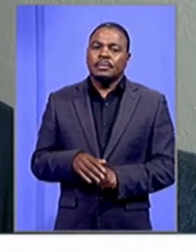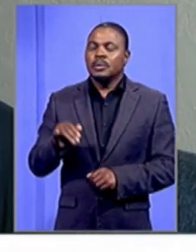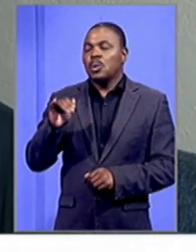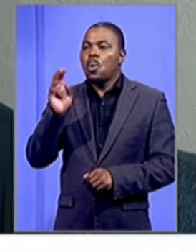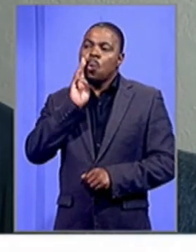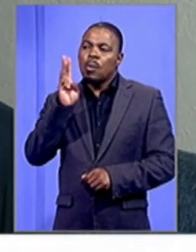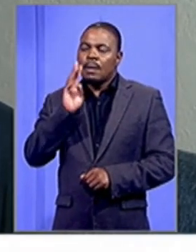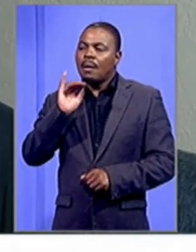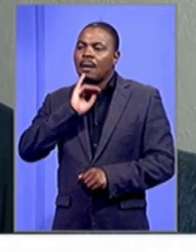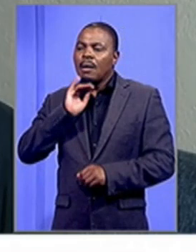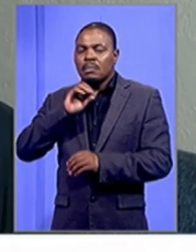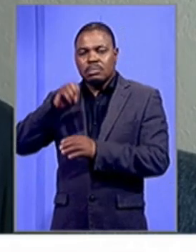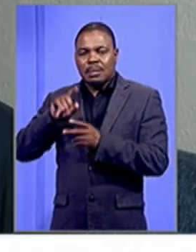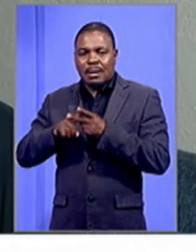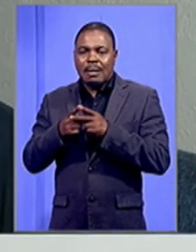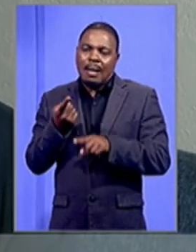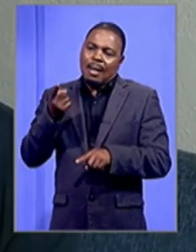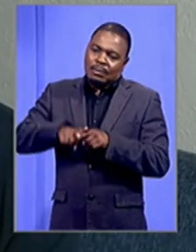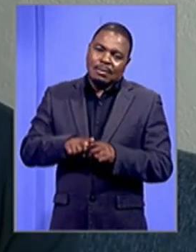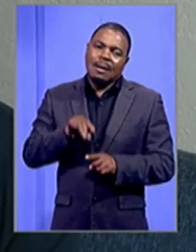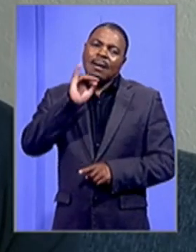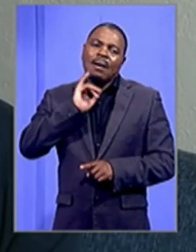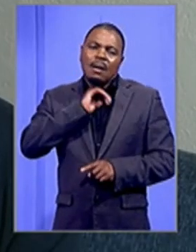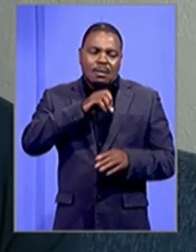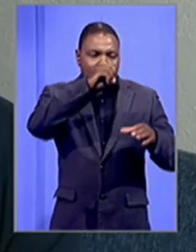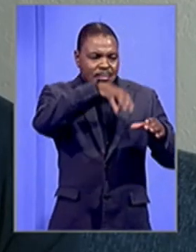water, also keeping extra ice in the freezer.